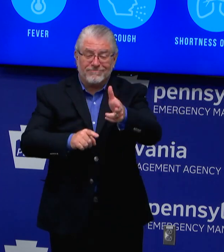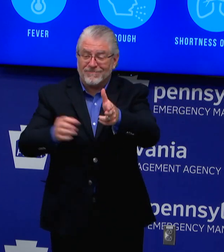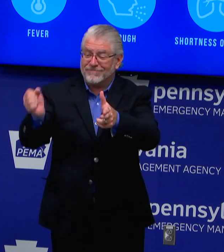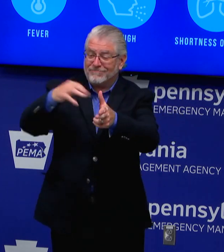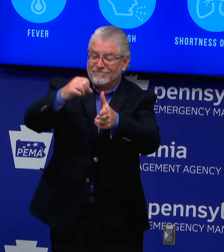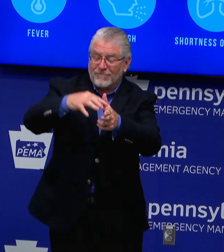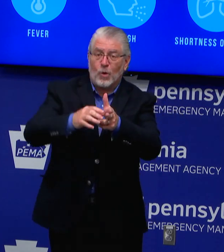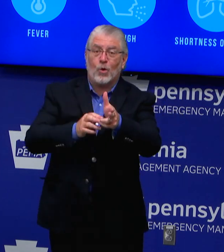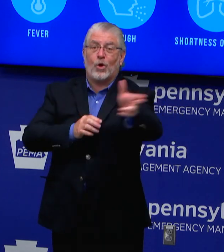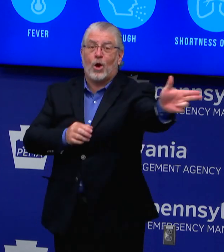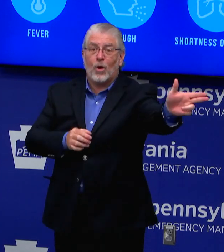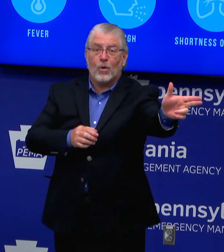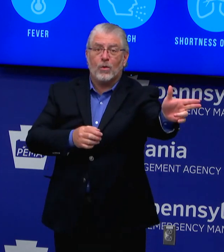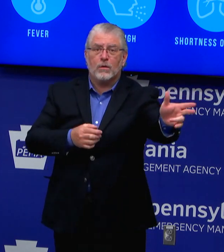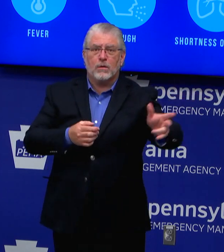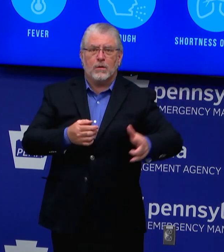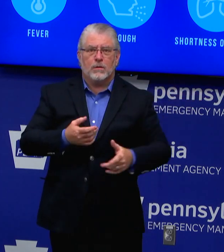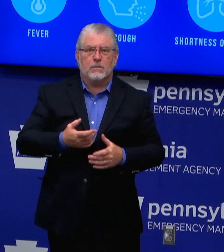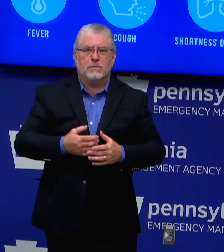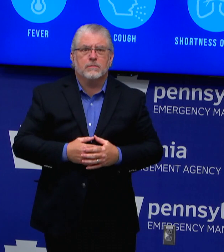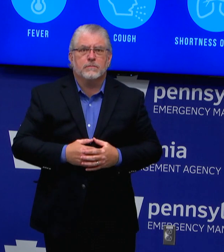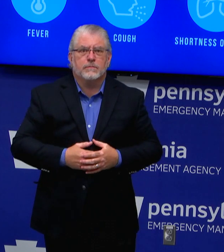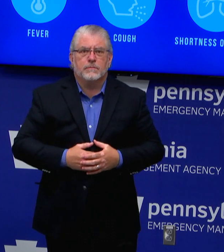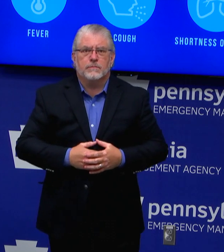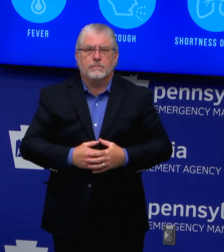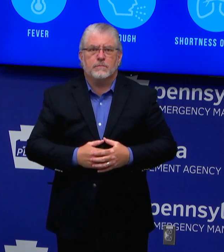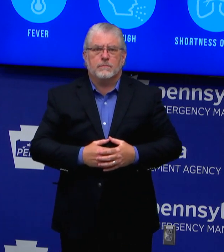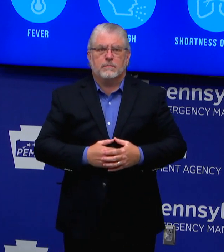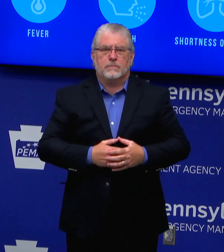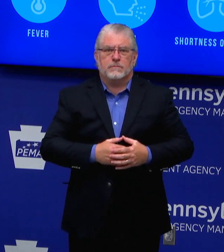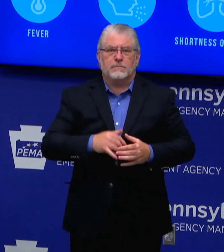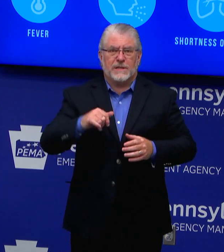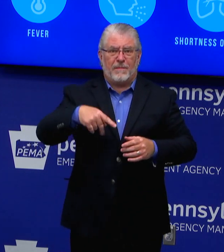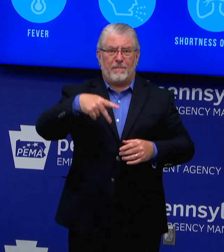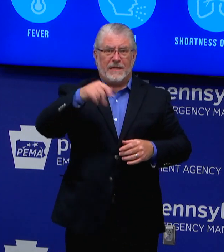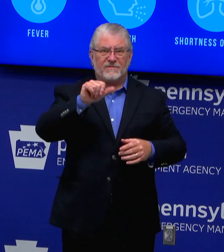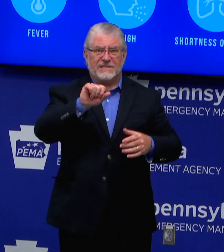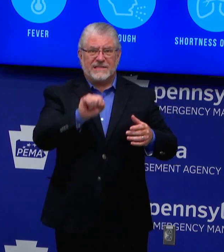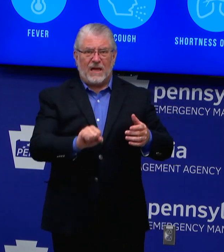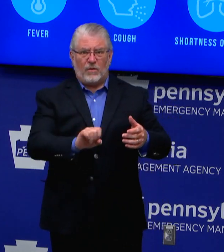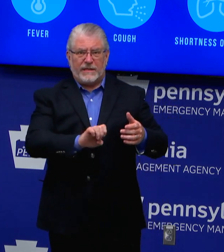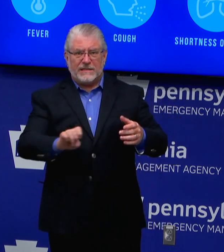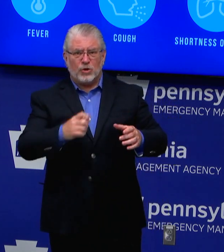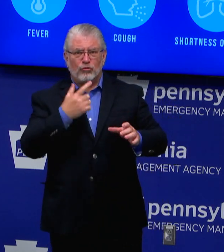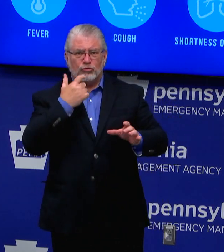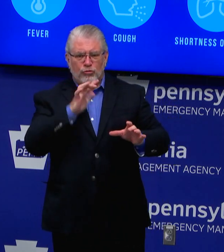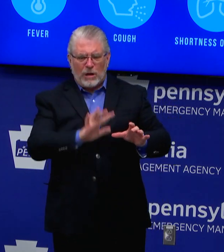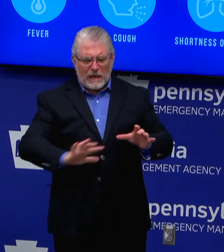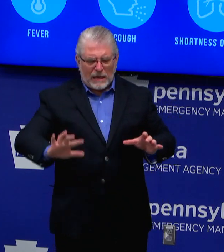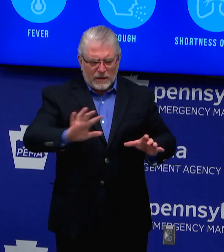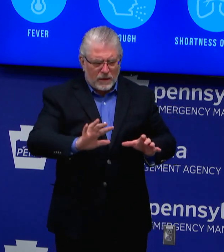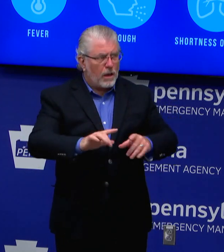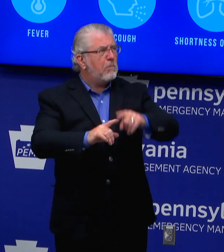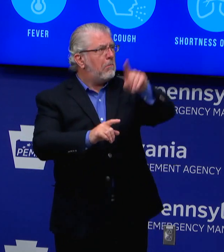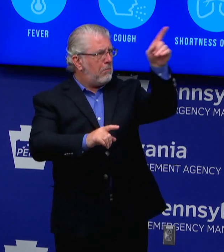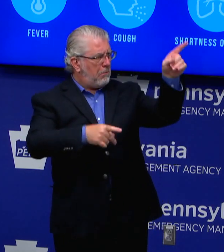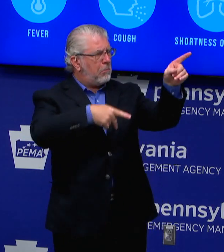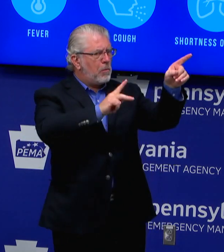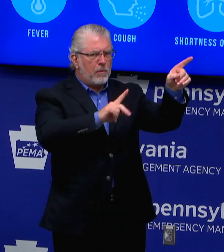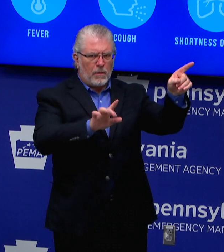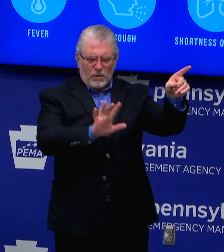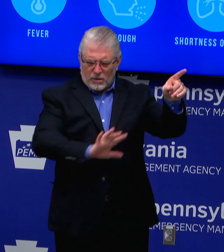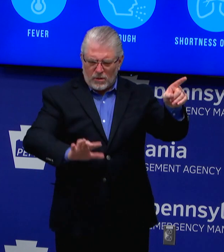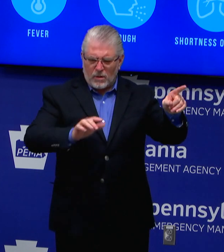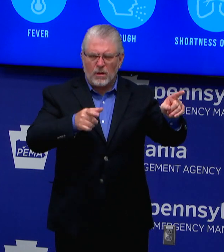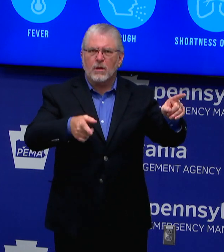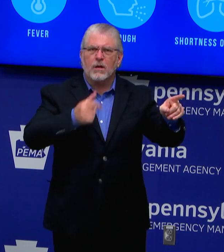the bridge from the southeast region. But here it is not permitted in the red phase. Why? Small business owners see restaurants being able to do